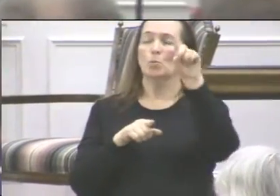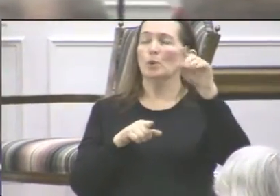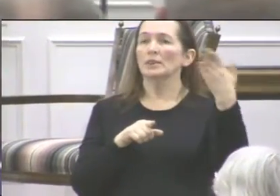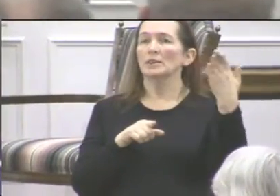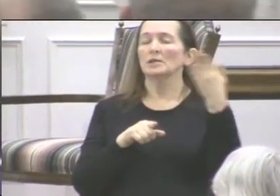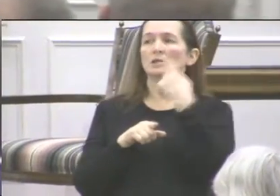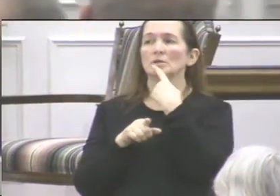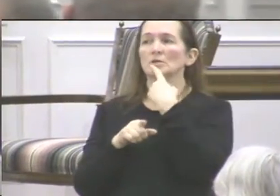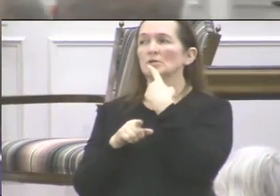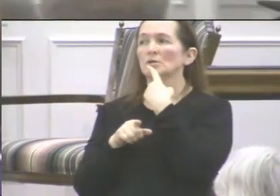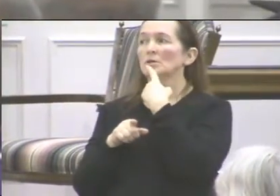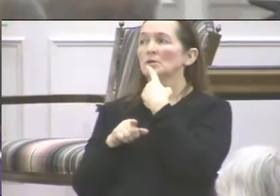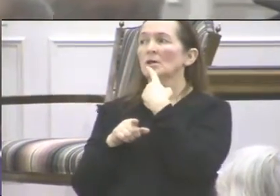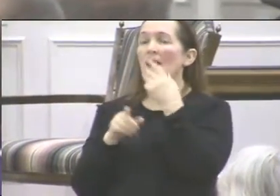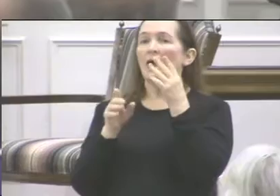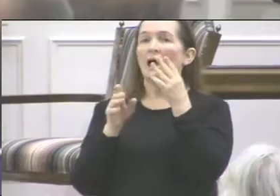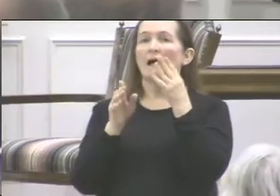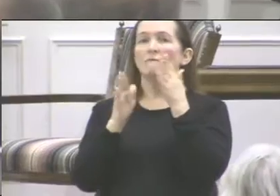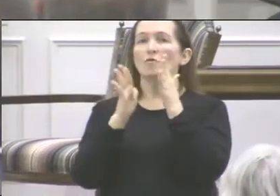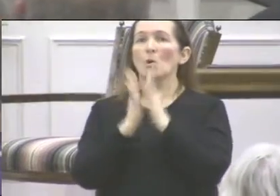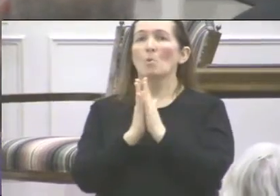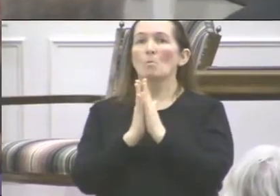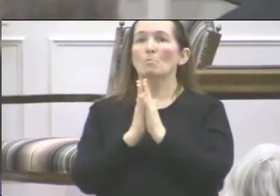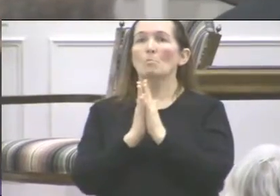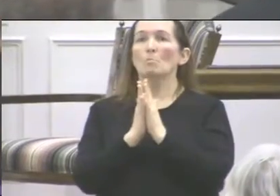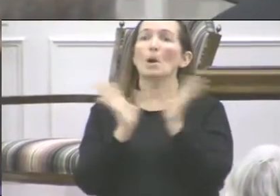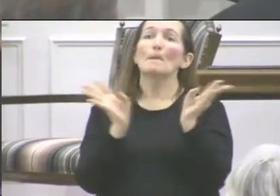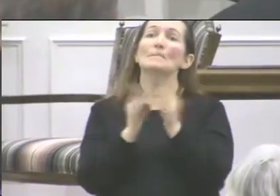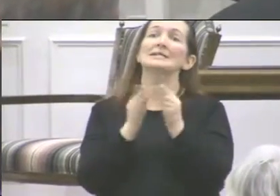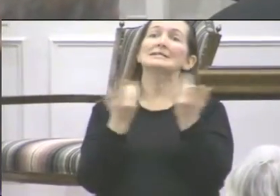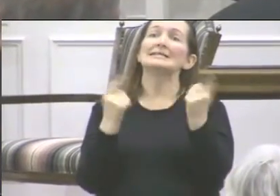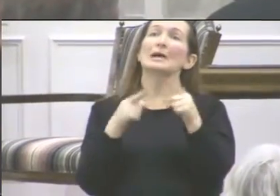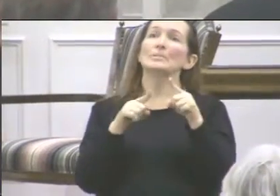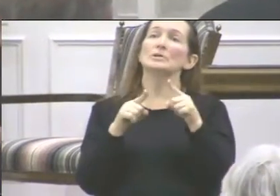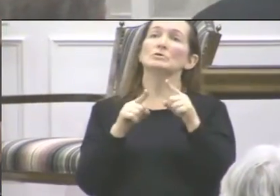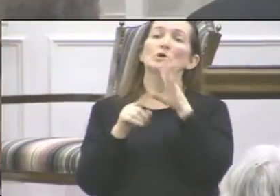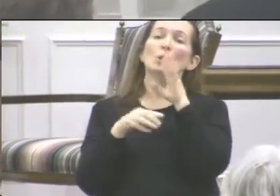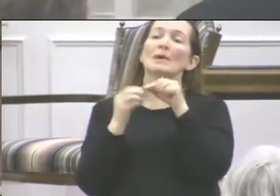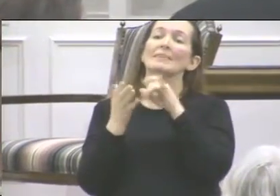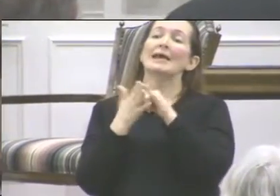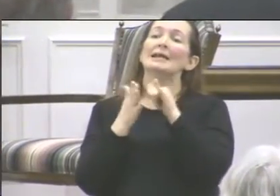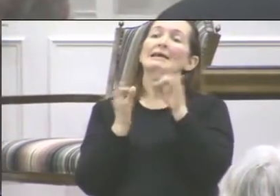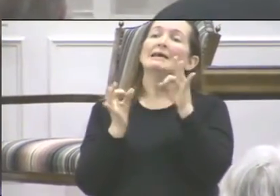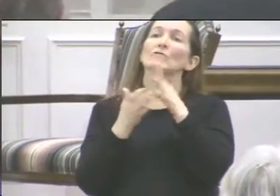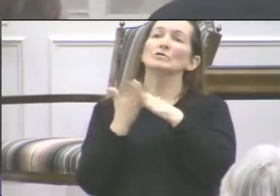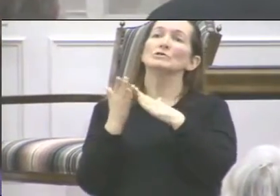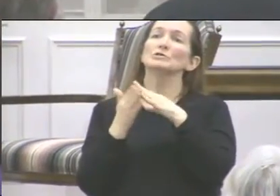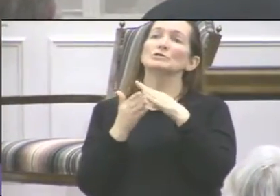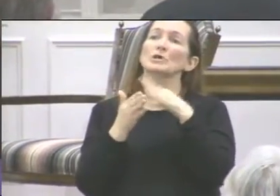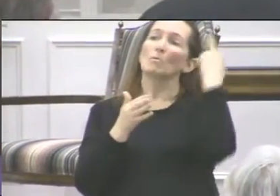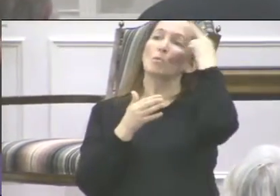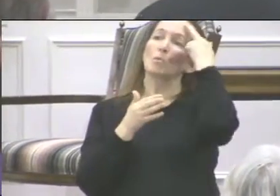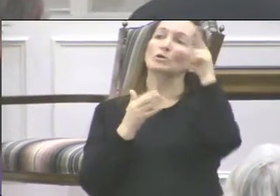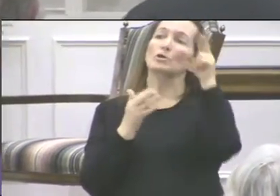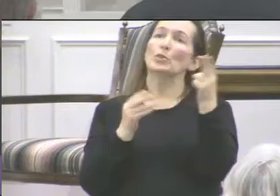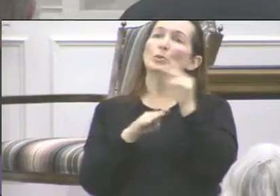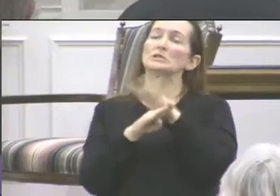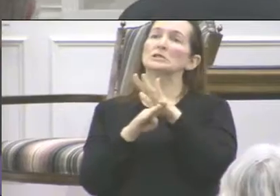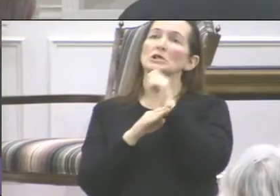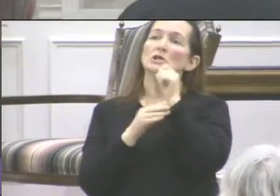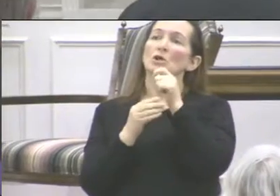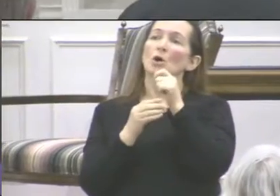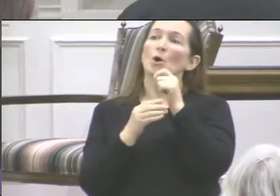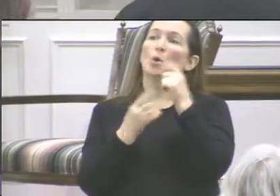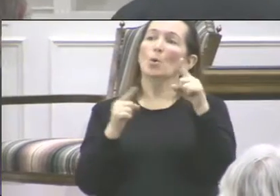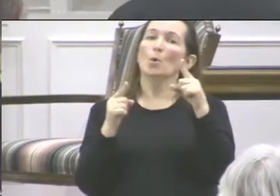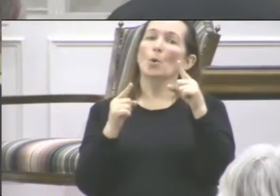one thing I just want to say, we've got prayer meetings going on, and he's going to talk about that. But if for some reason Thursday night just will not work